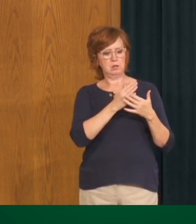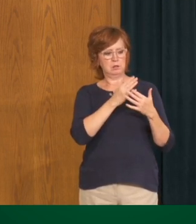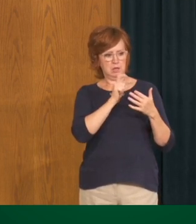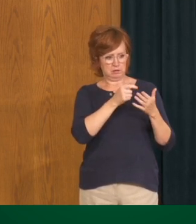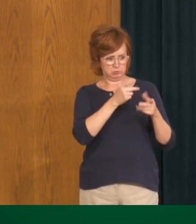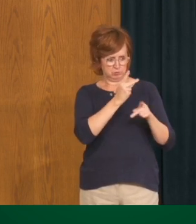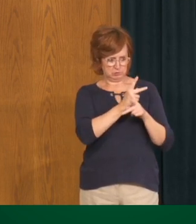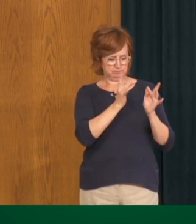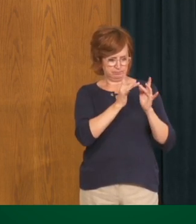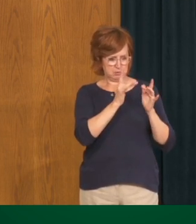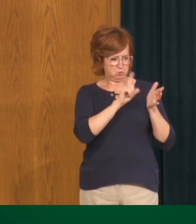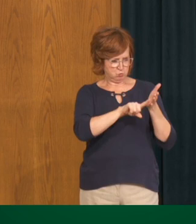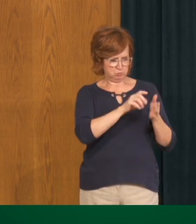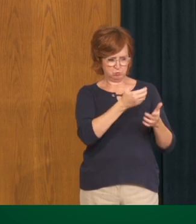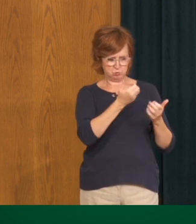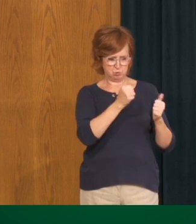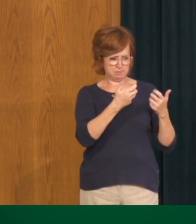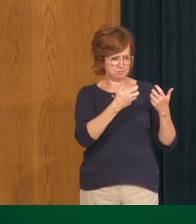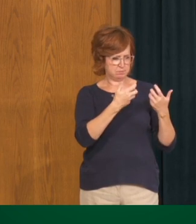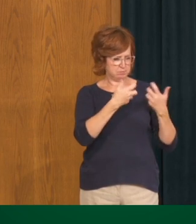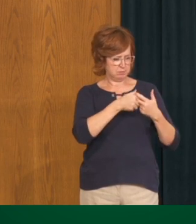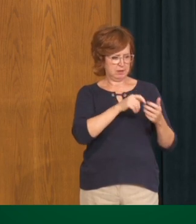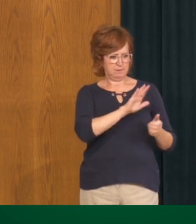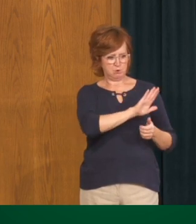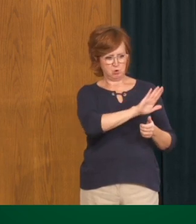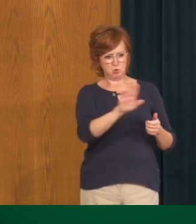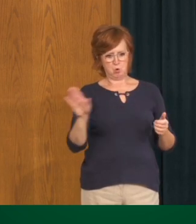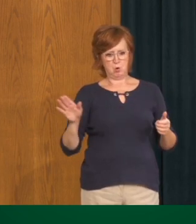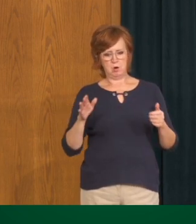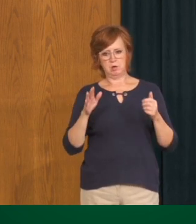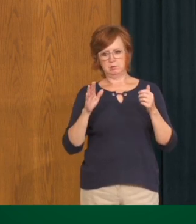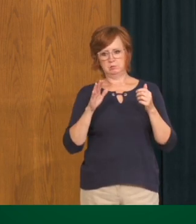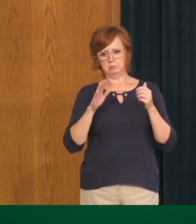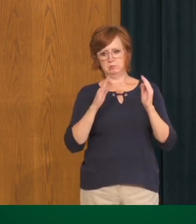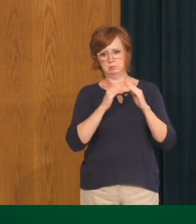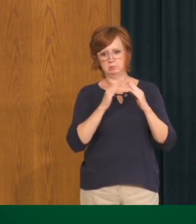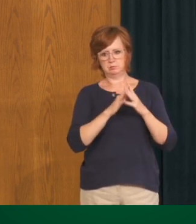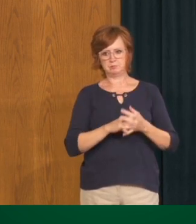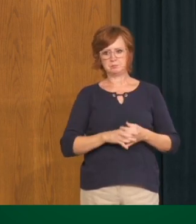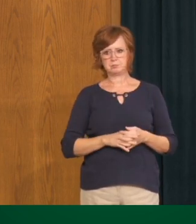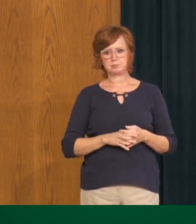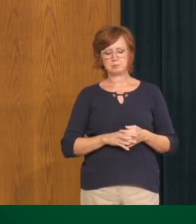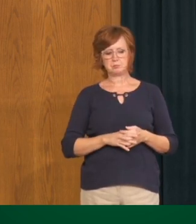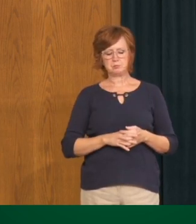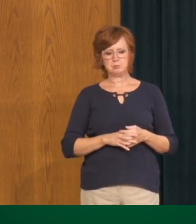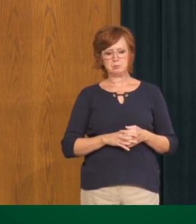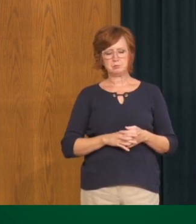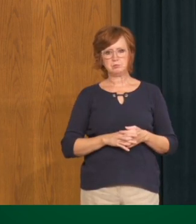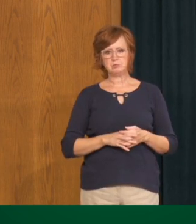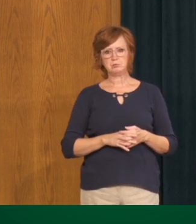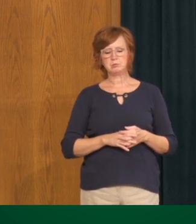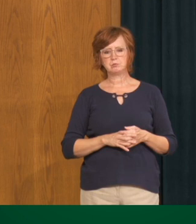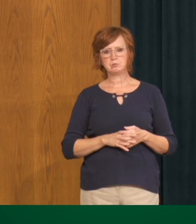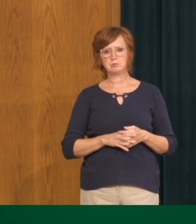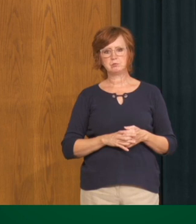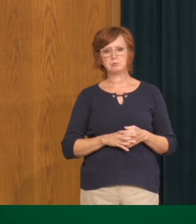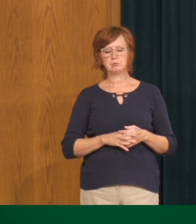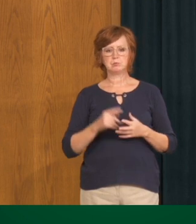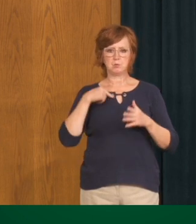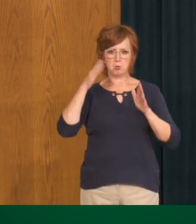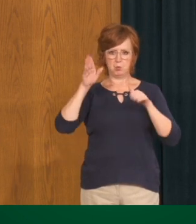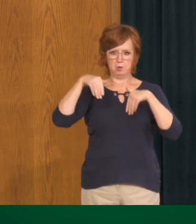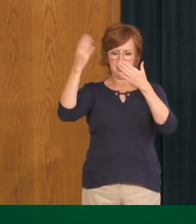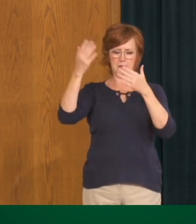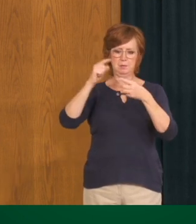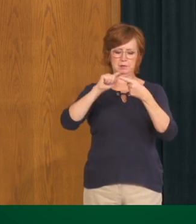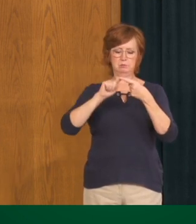to determine where masks are appropriate and where they're not. So, with the recommendations that have come down today for high traffic areas, for